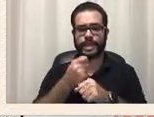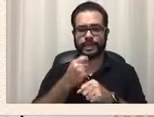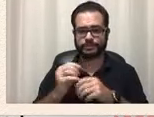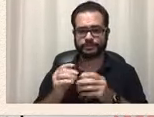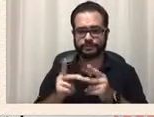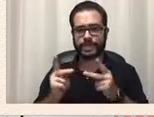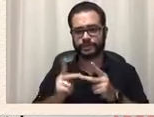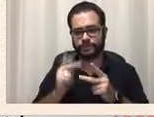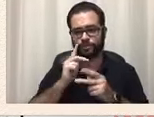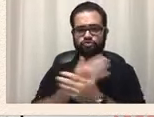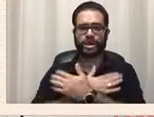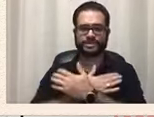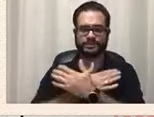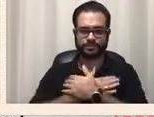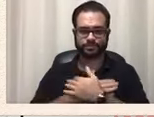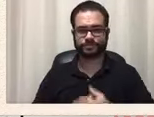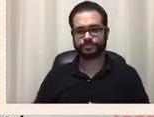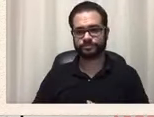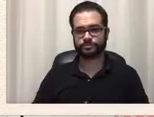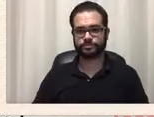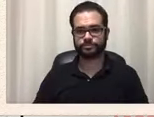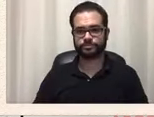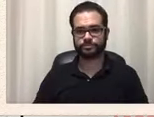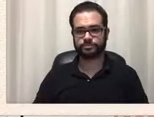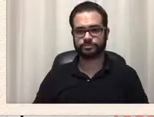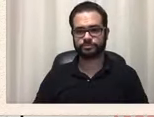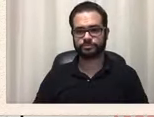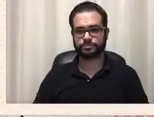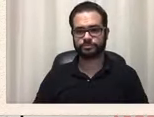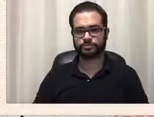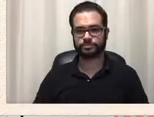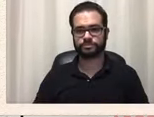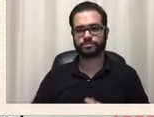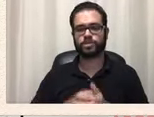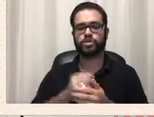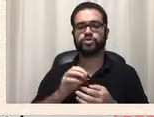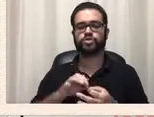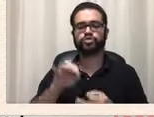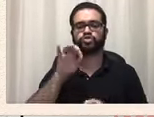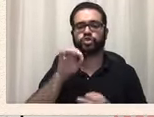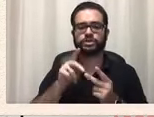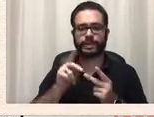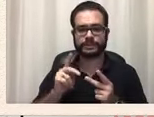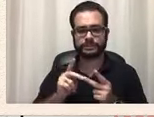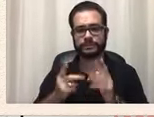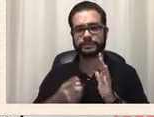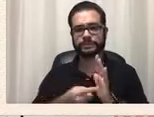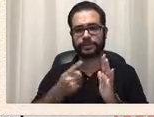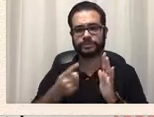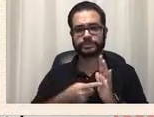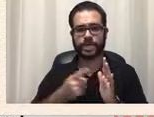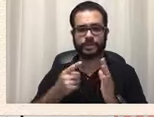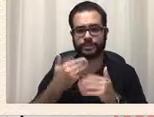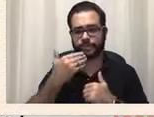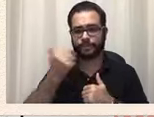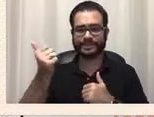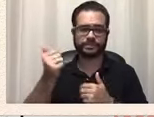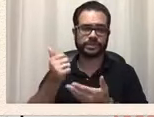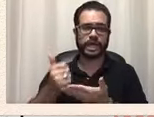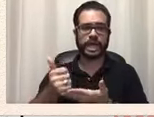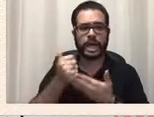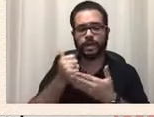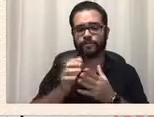A quest for rest. Soul space. Sometimes the bravest, most helpful thing is to admit that we